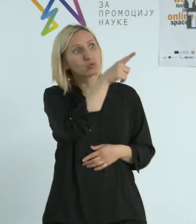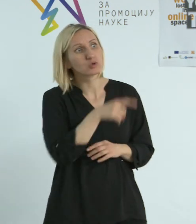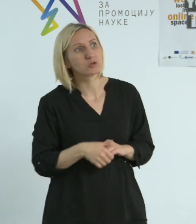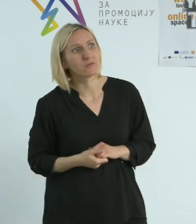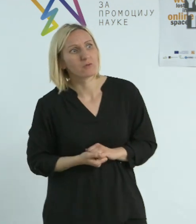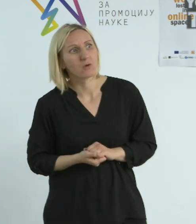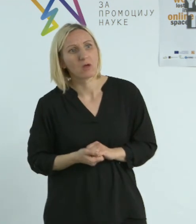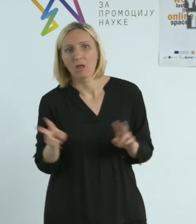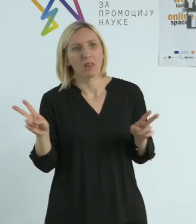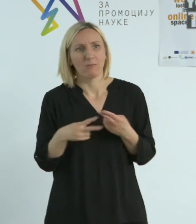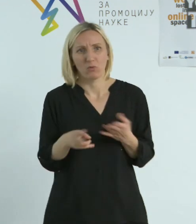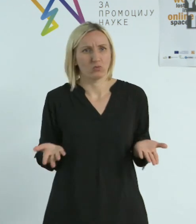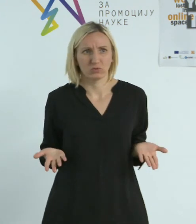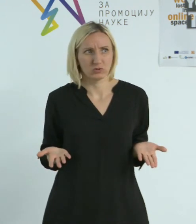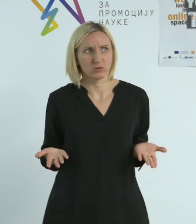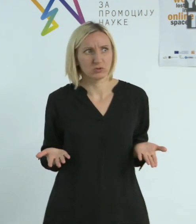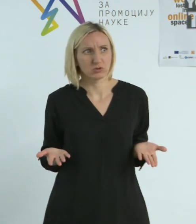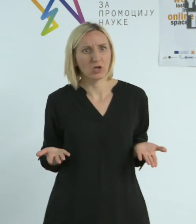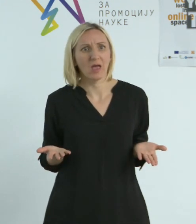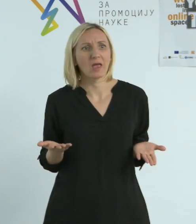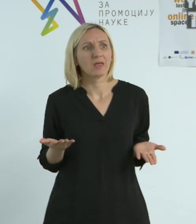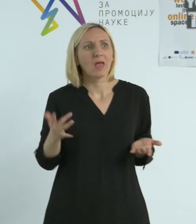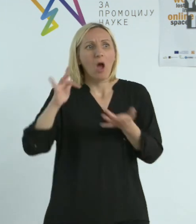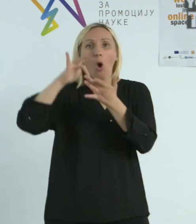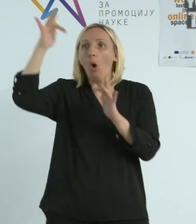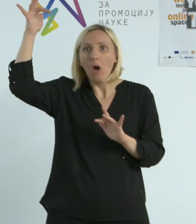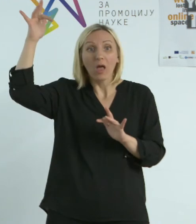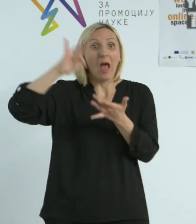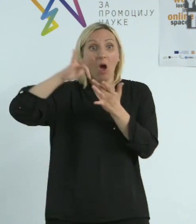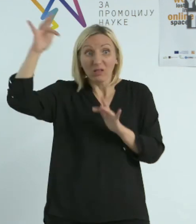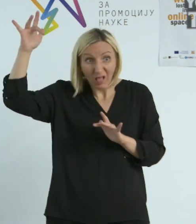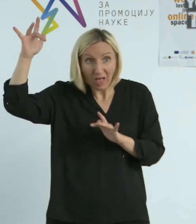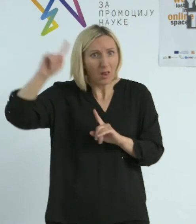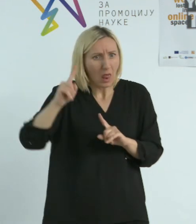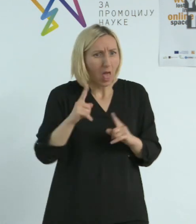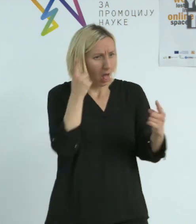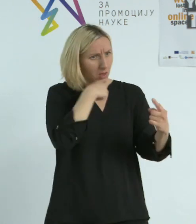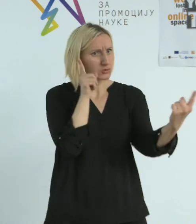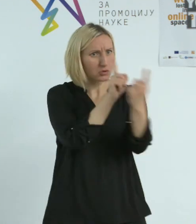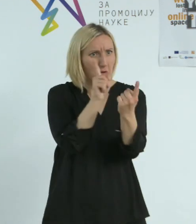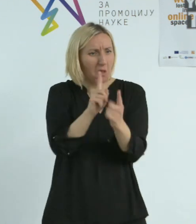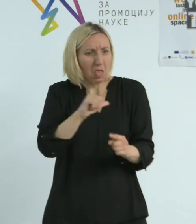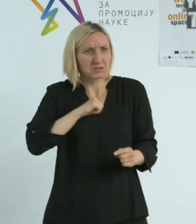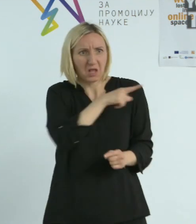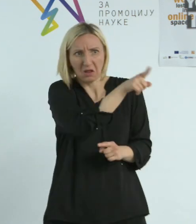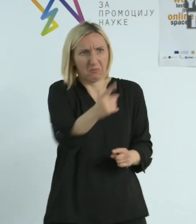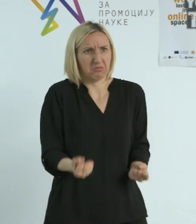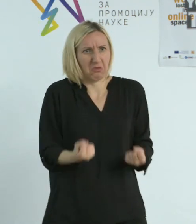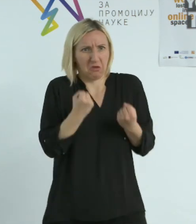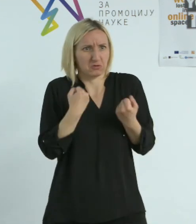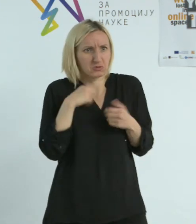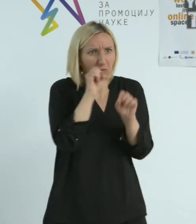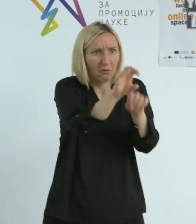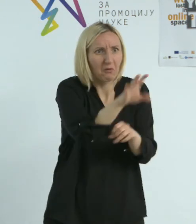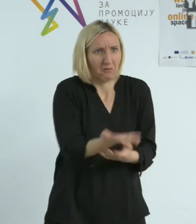even impossible or really hard to do it offline, because when you work with young people in the context where we work,